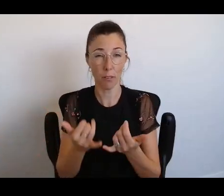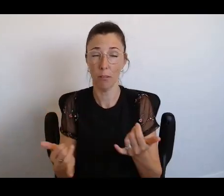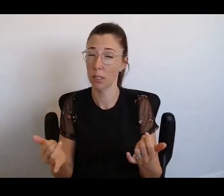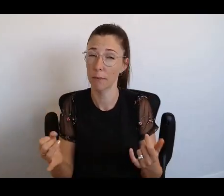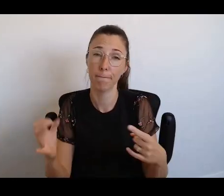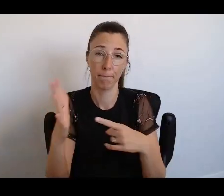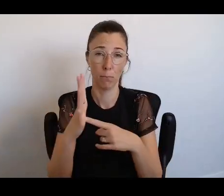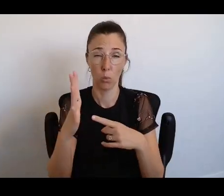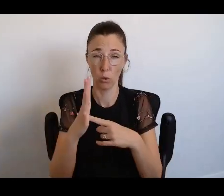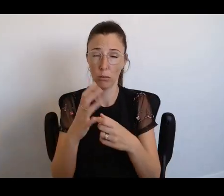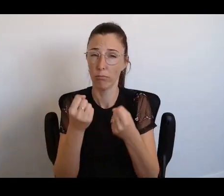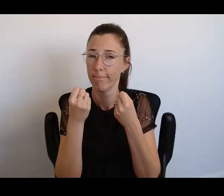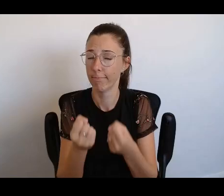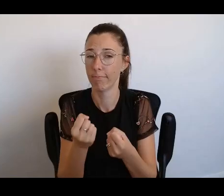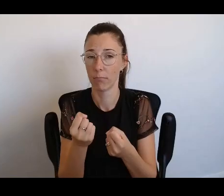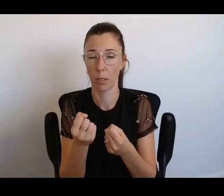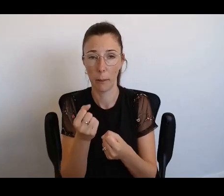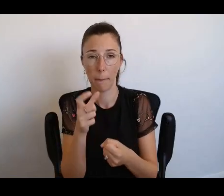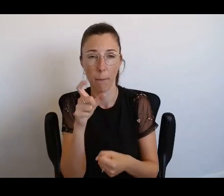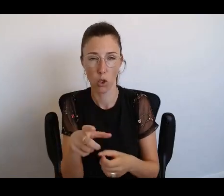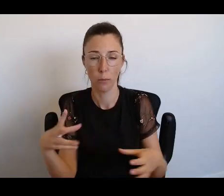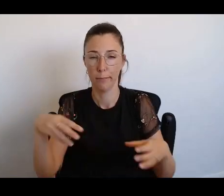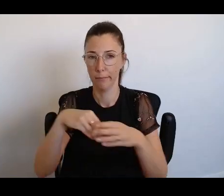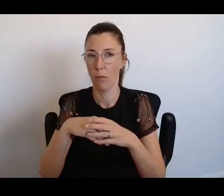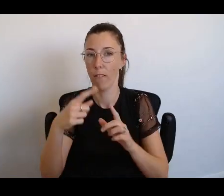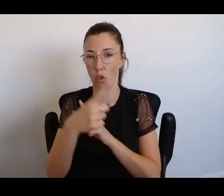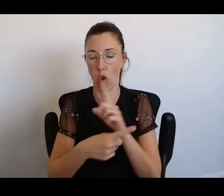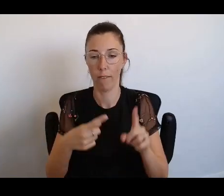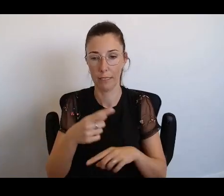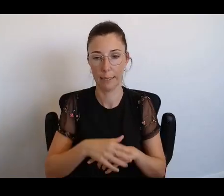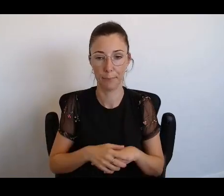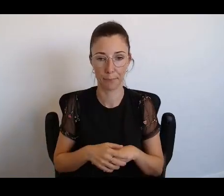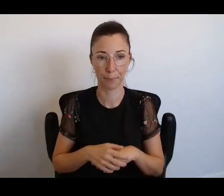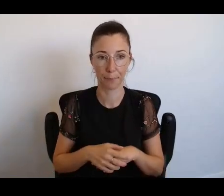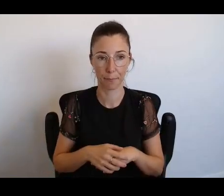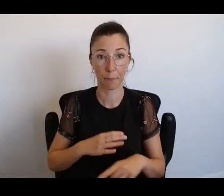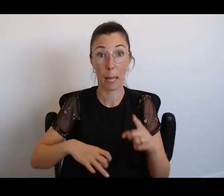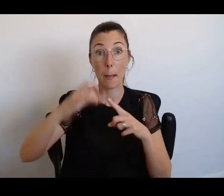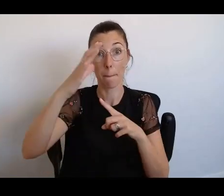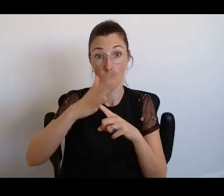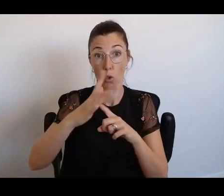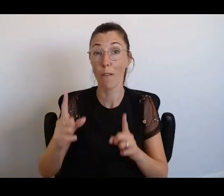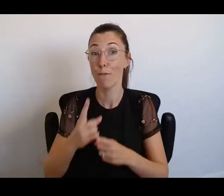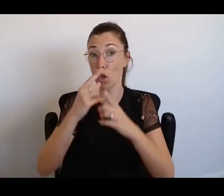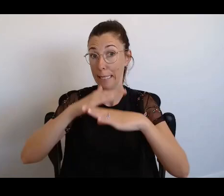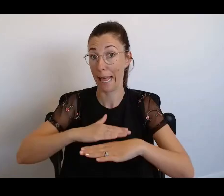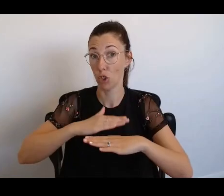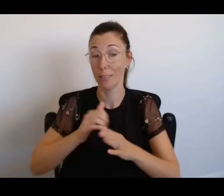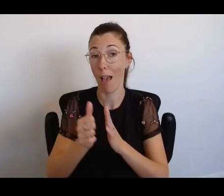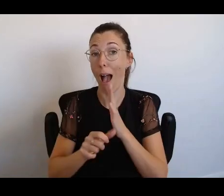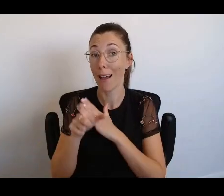of this conference. As an important First Nations artist, he's really carved an